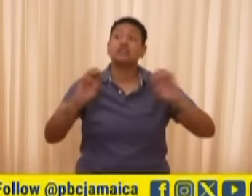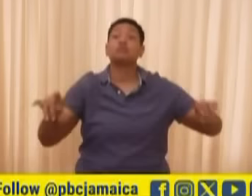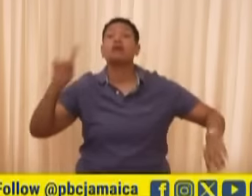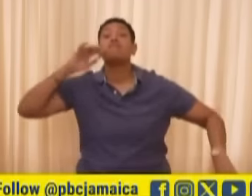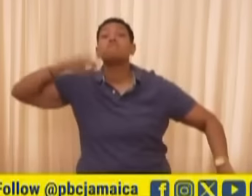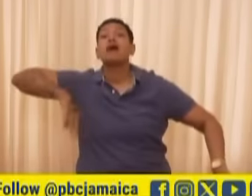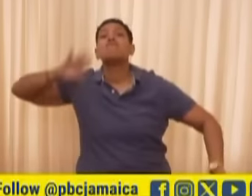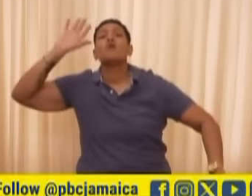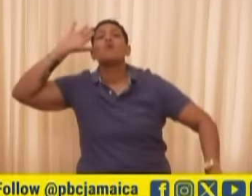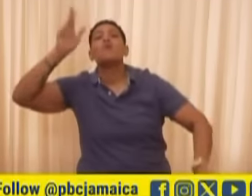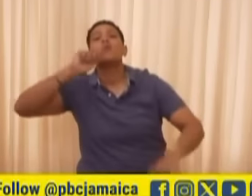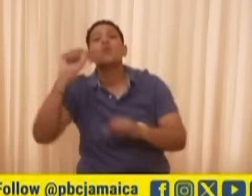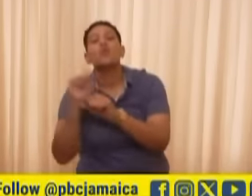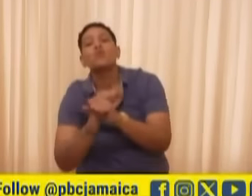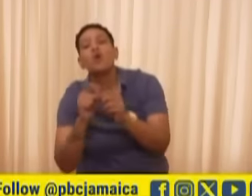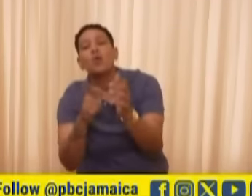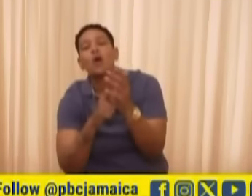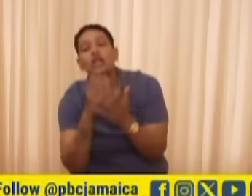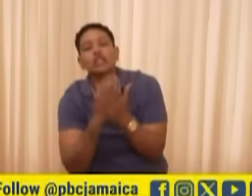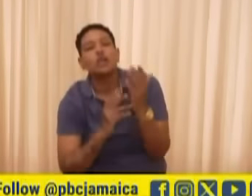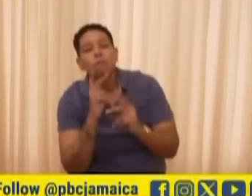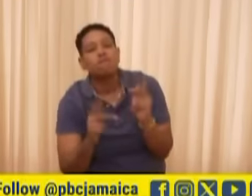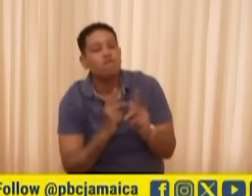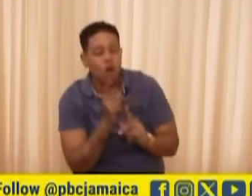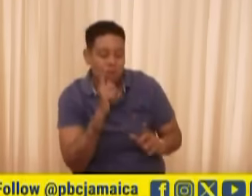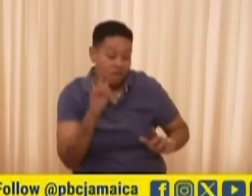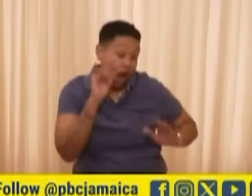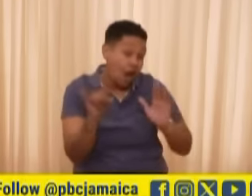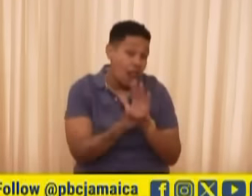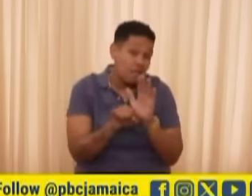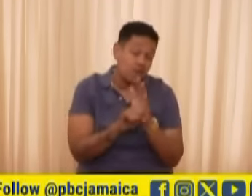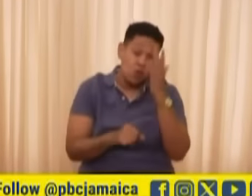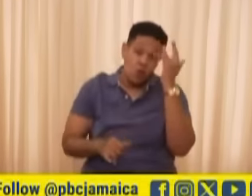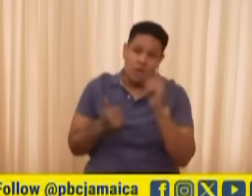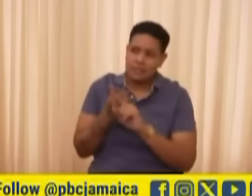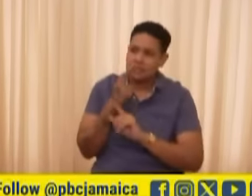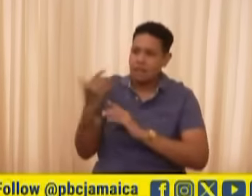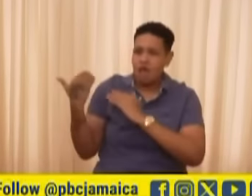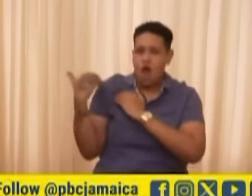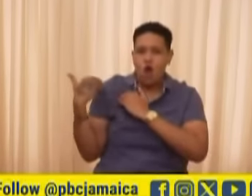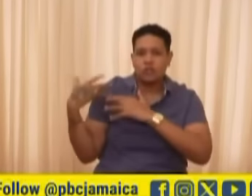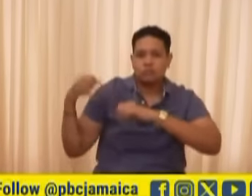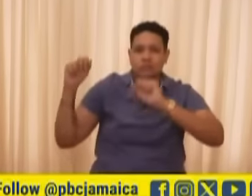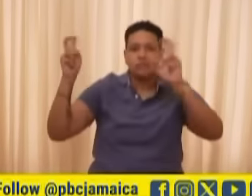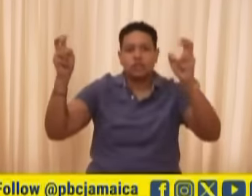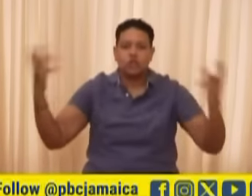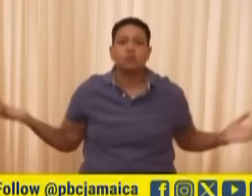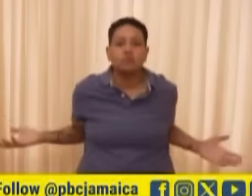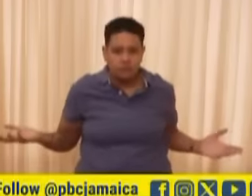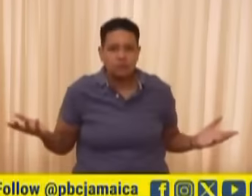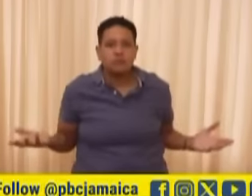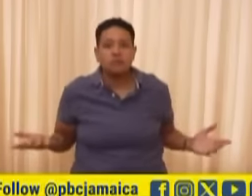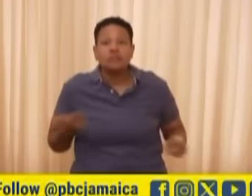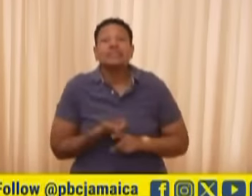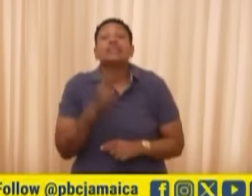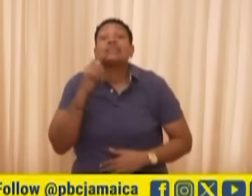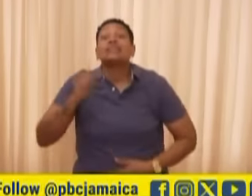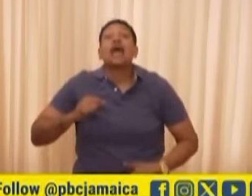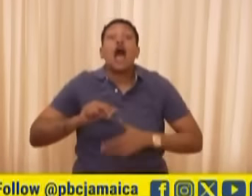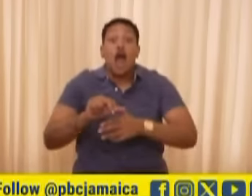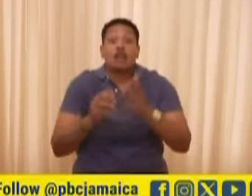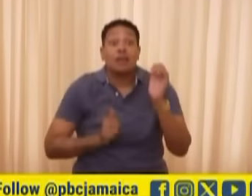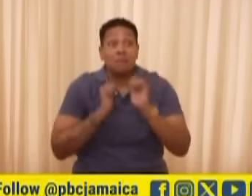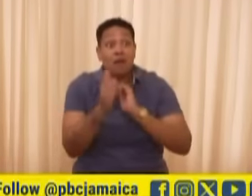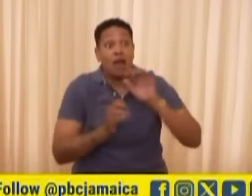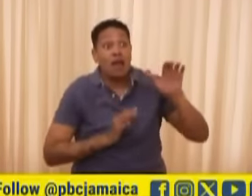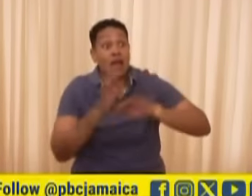benefits will require some form of identification because of the accountability issues that, even though it's a hurricane, we